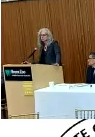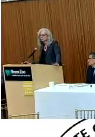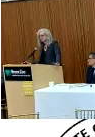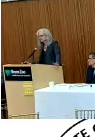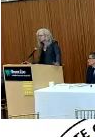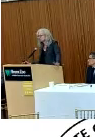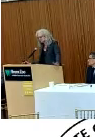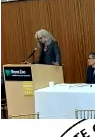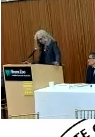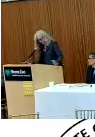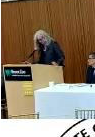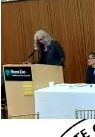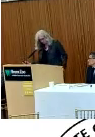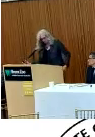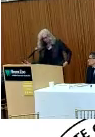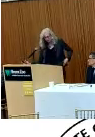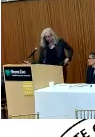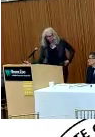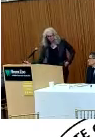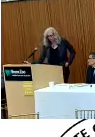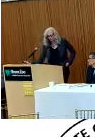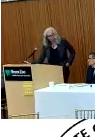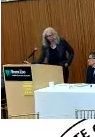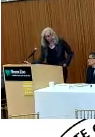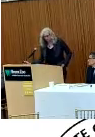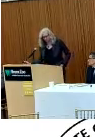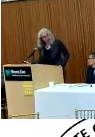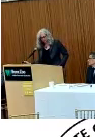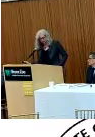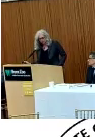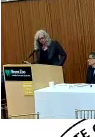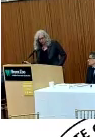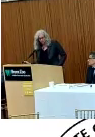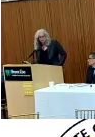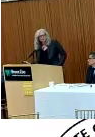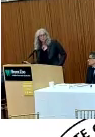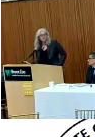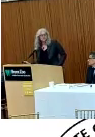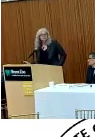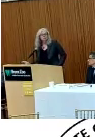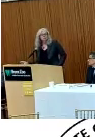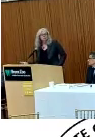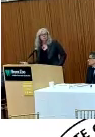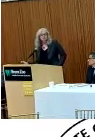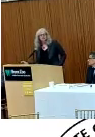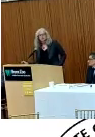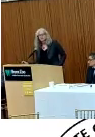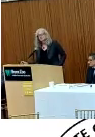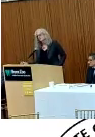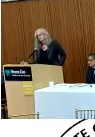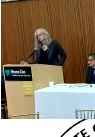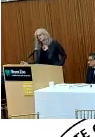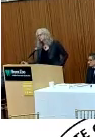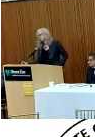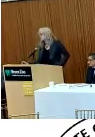to sort of lower their interest rates um given the current sort of interest rate environment we continue to see servicing of abuses we had